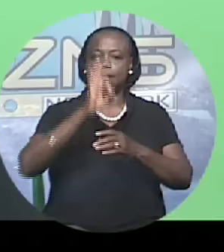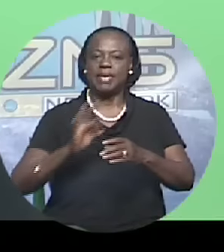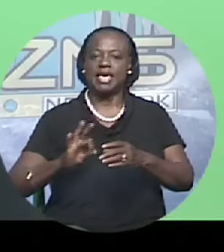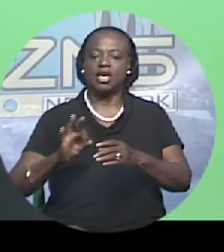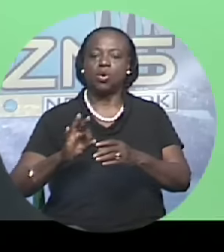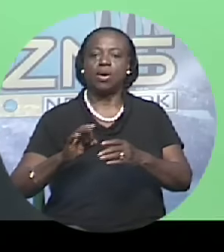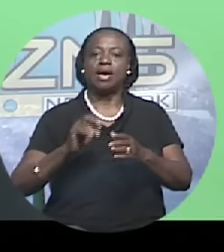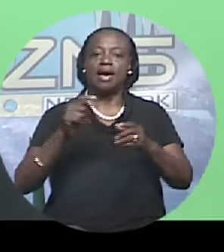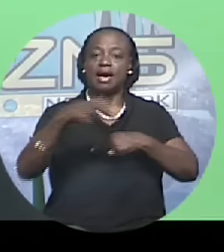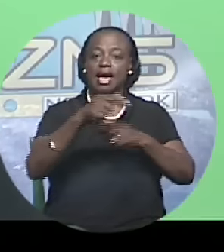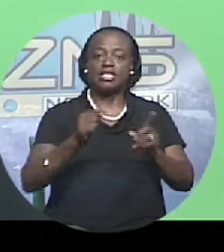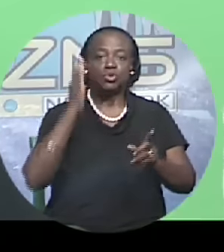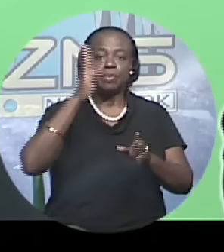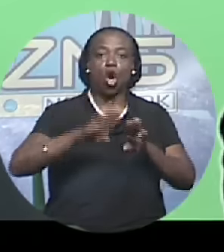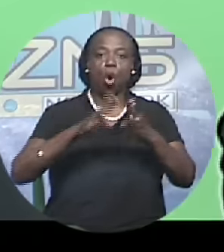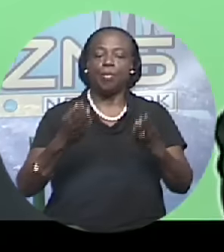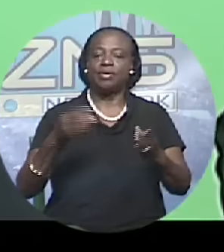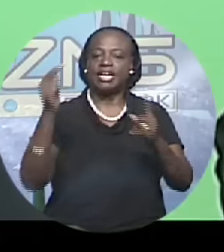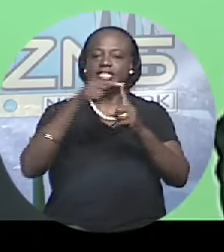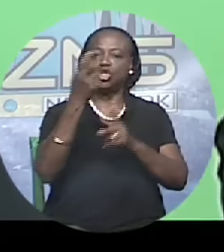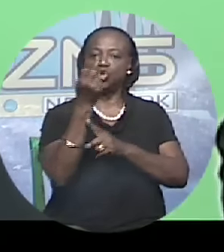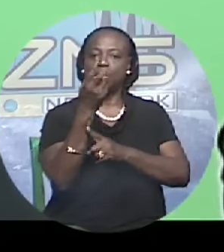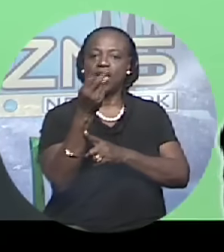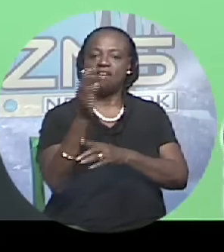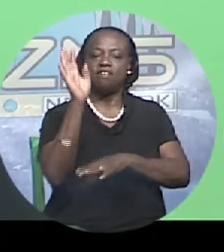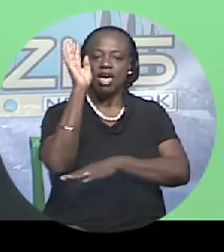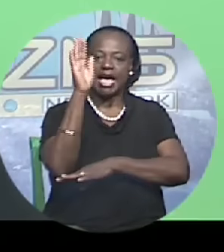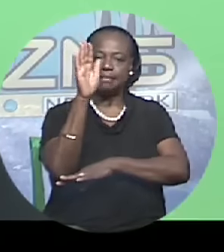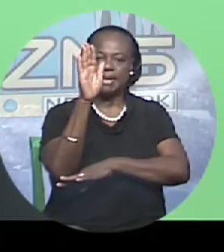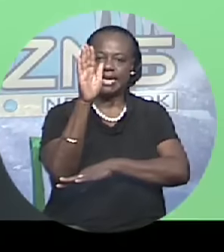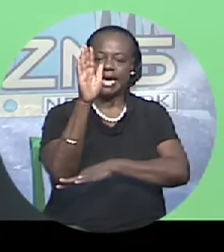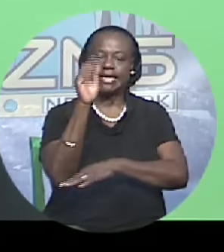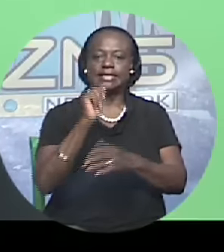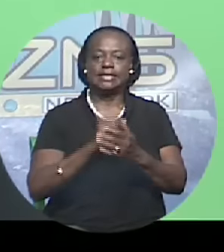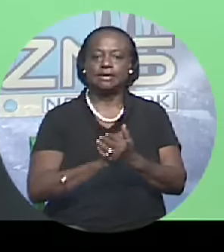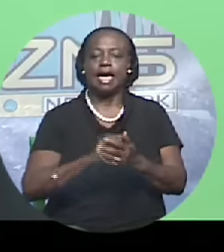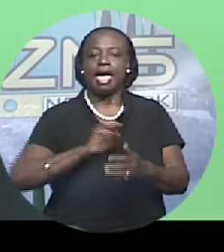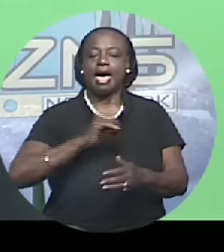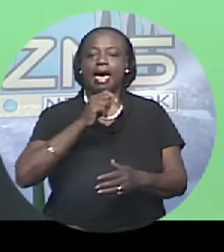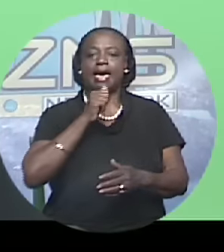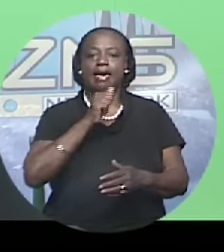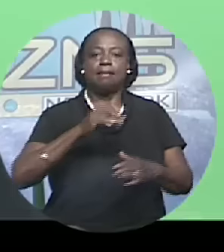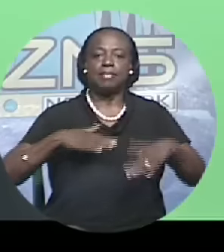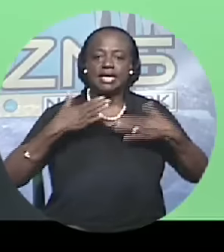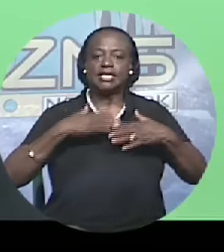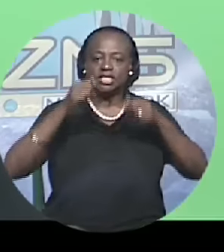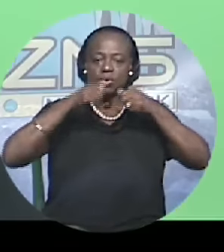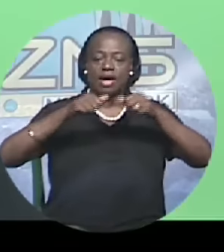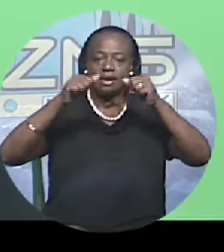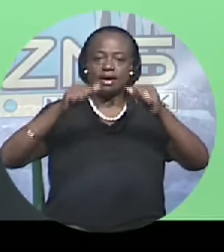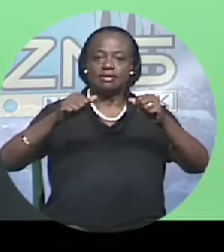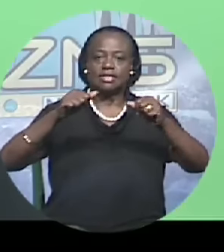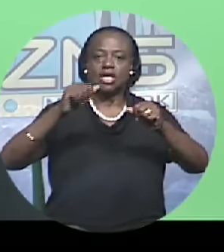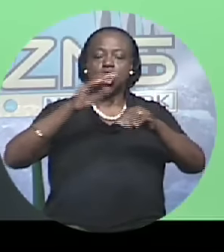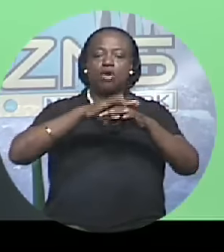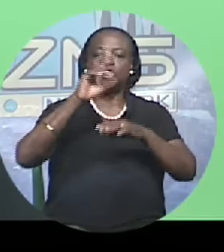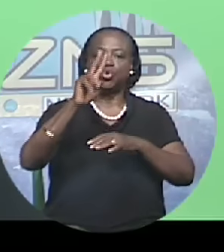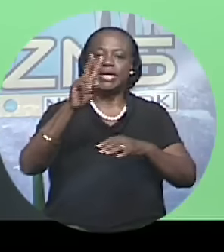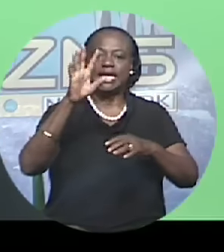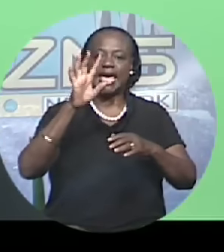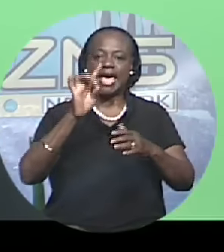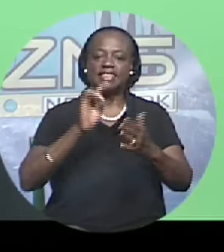12 midnight. In this vein, Mr. Speaker, I am pleased to announce that effective on the 28th